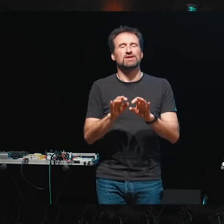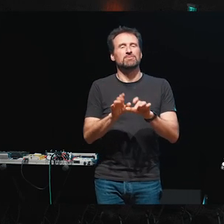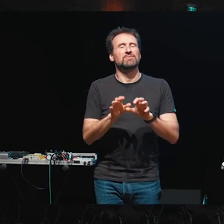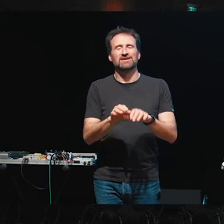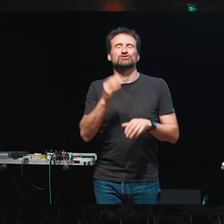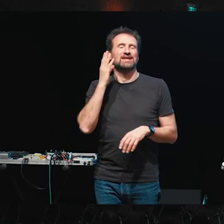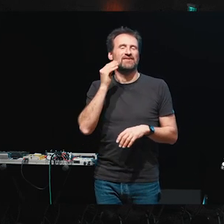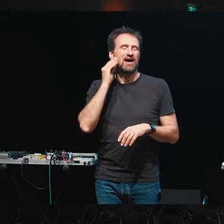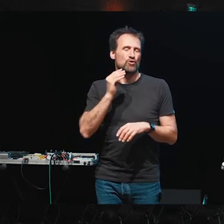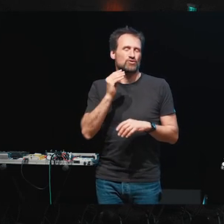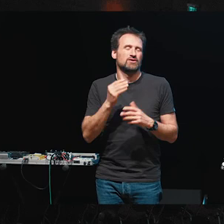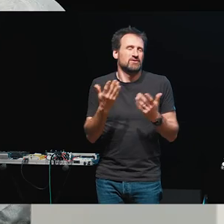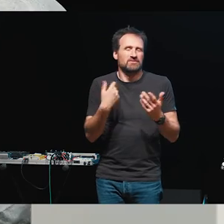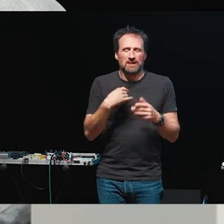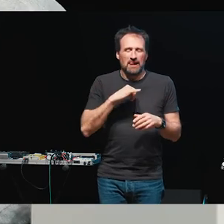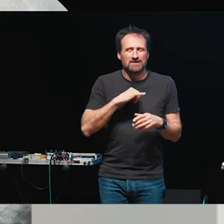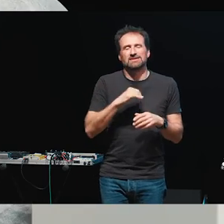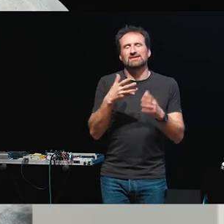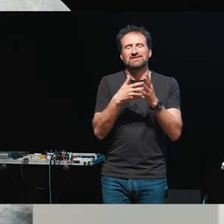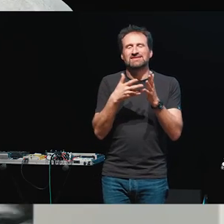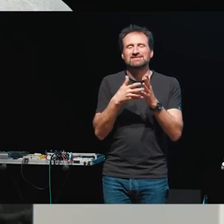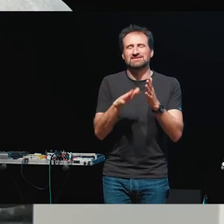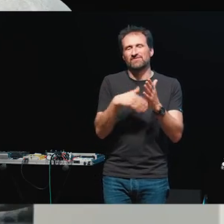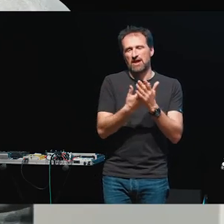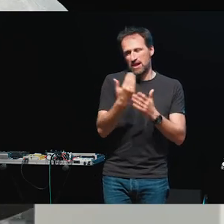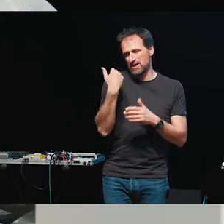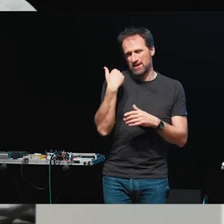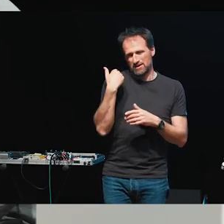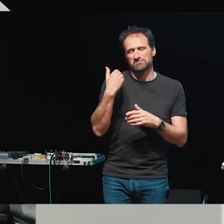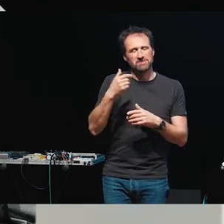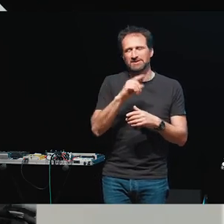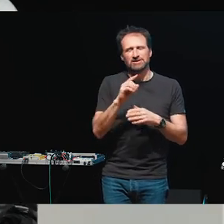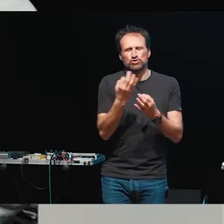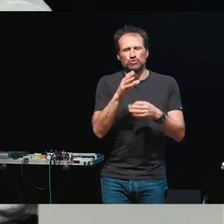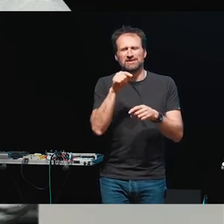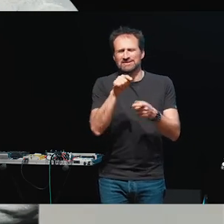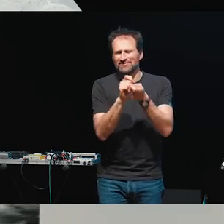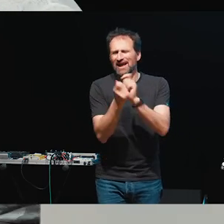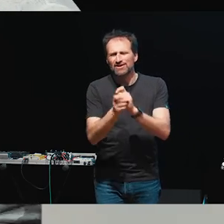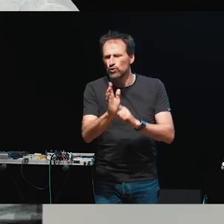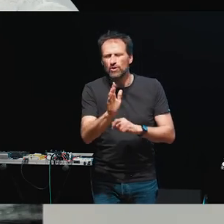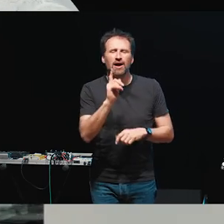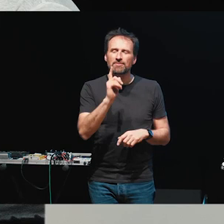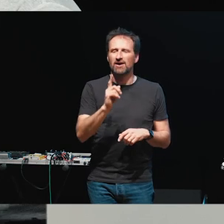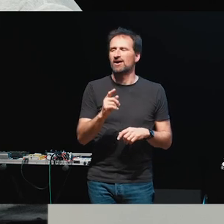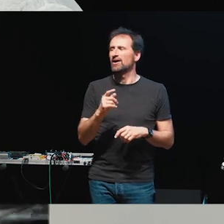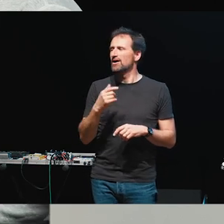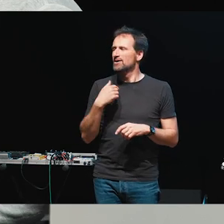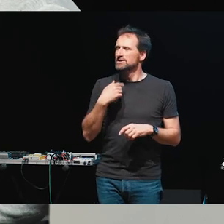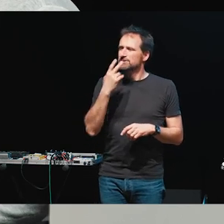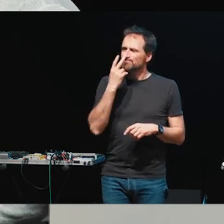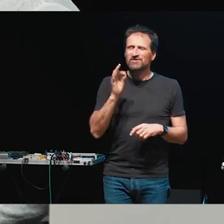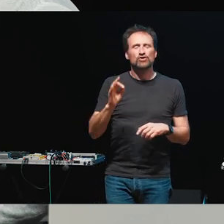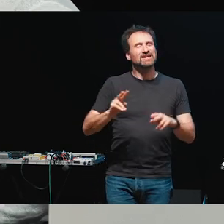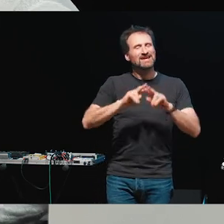some interesting test cases recently that had nothing to do with this change, but things like for